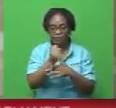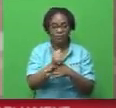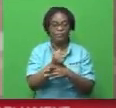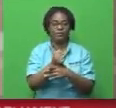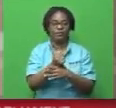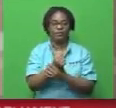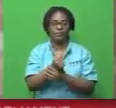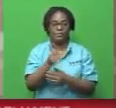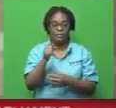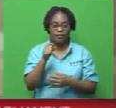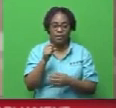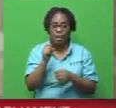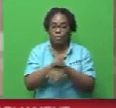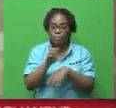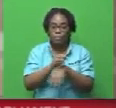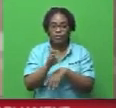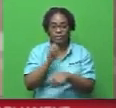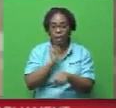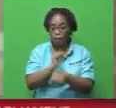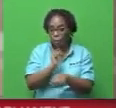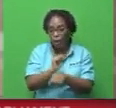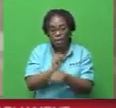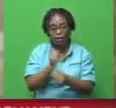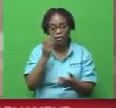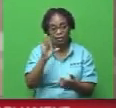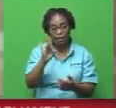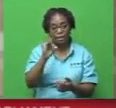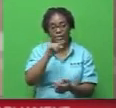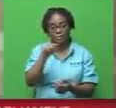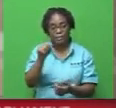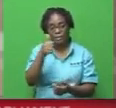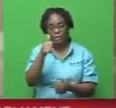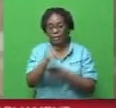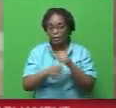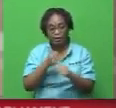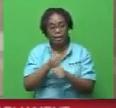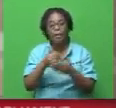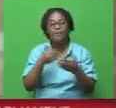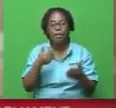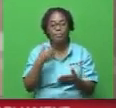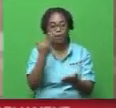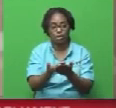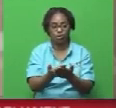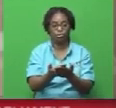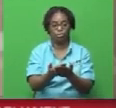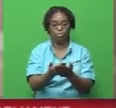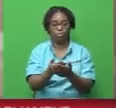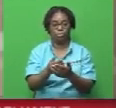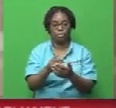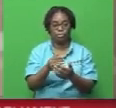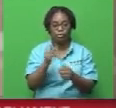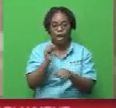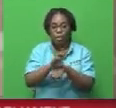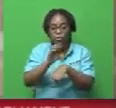almost 8 to 10 years before you reach the state of senior state council. You could have retained 600 senior state counsel for a